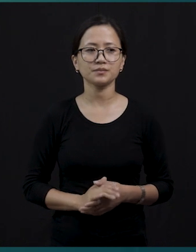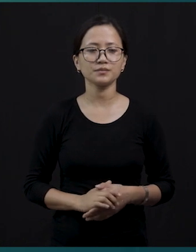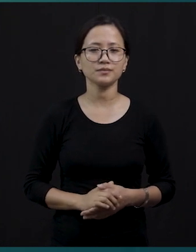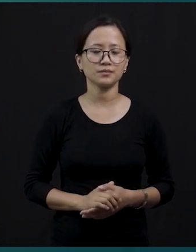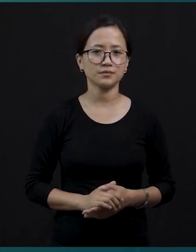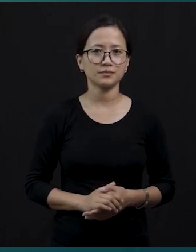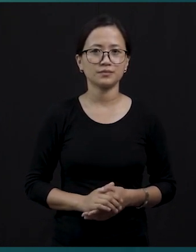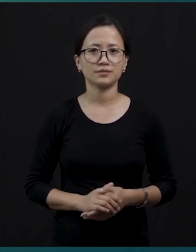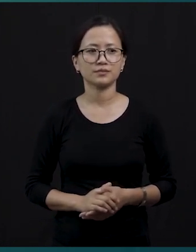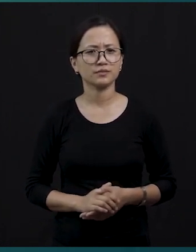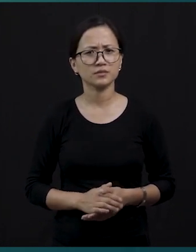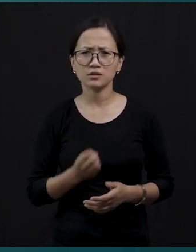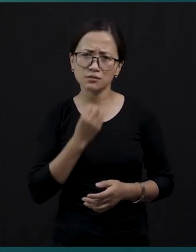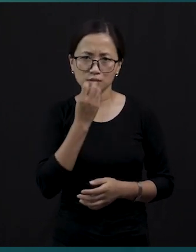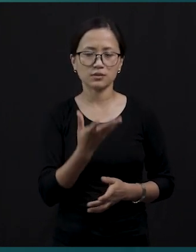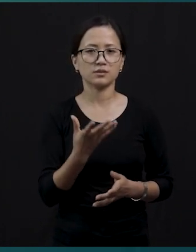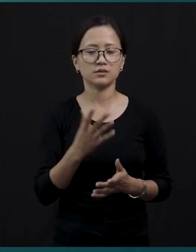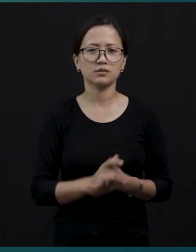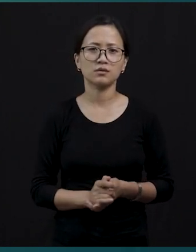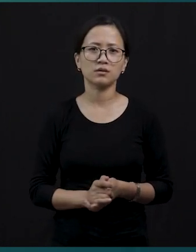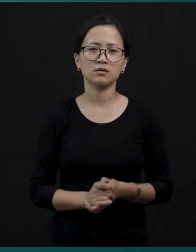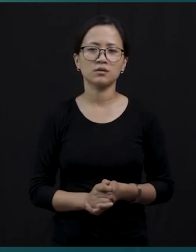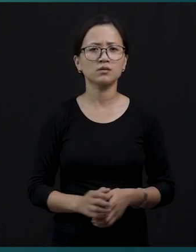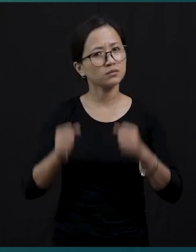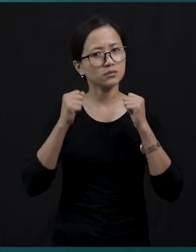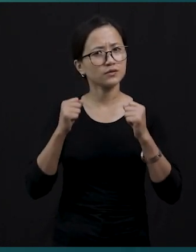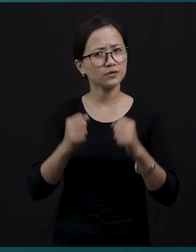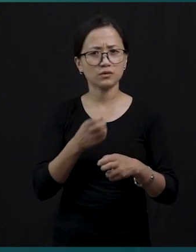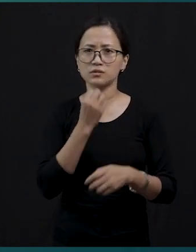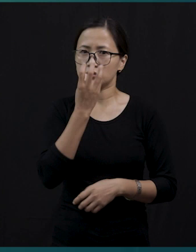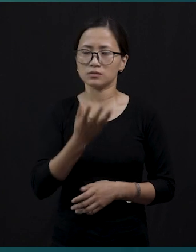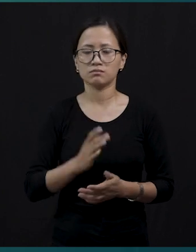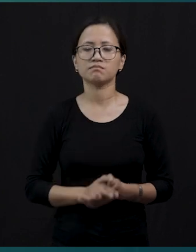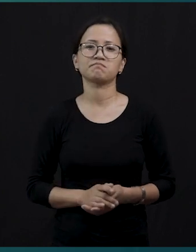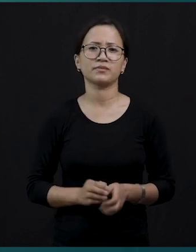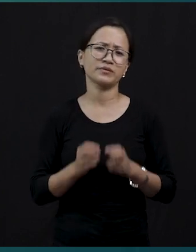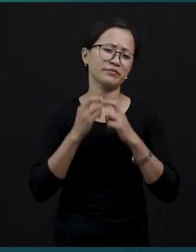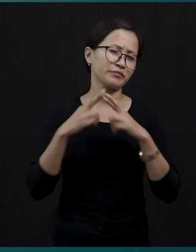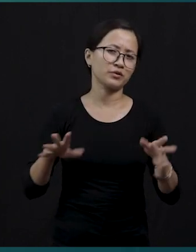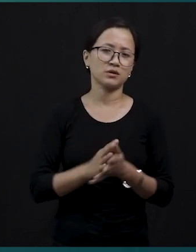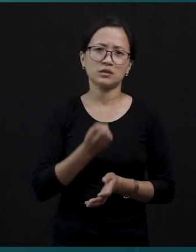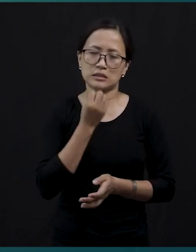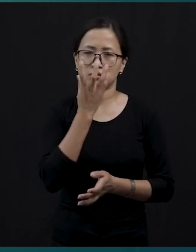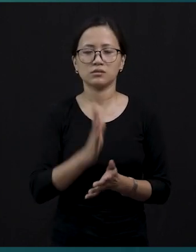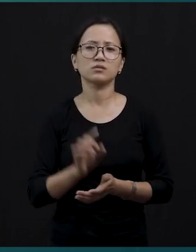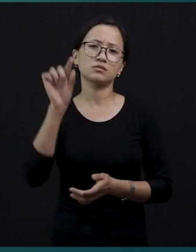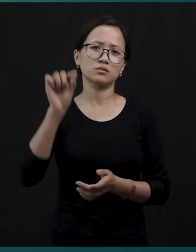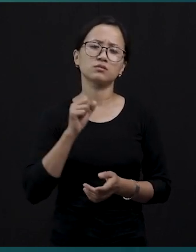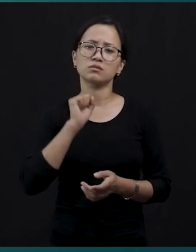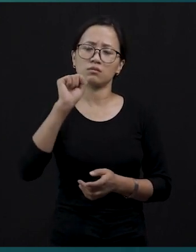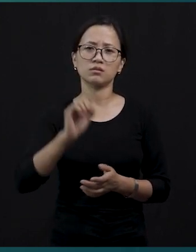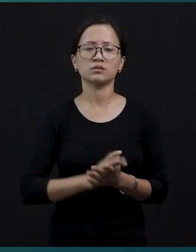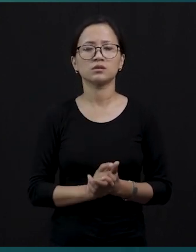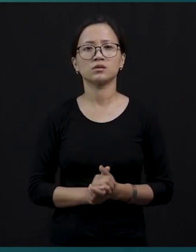290. Is it easy or it is very difficult? Very easy, right? You can do it very